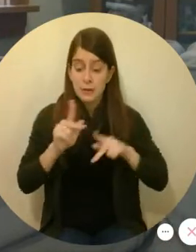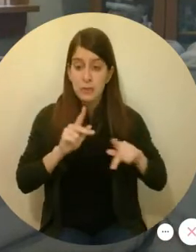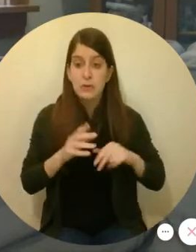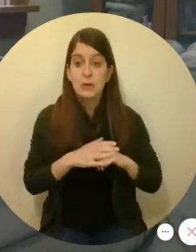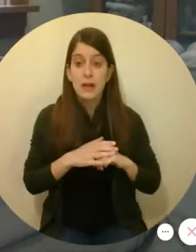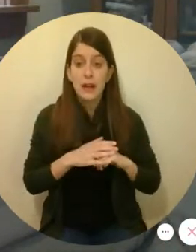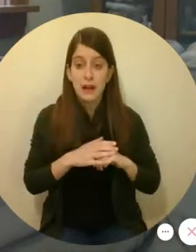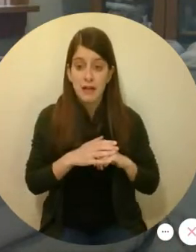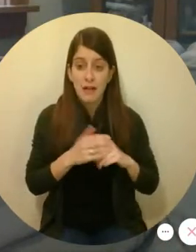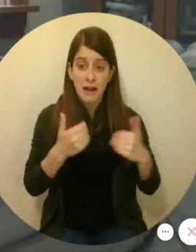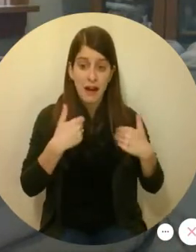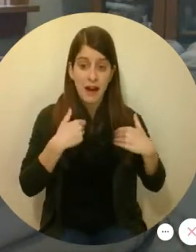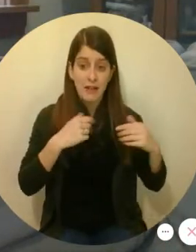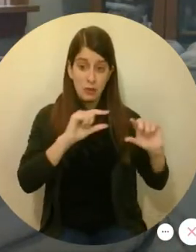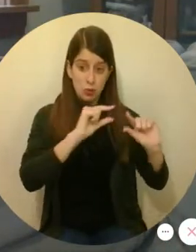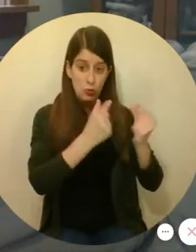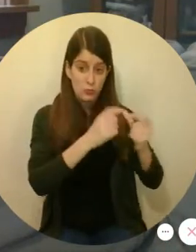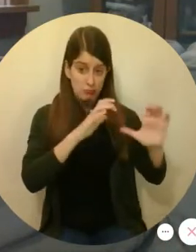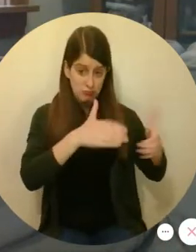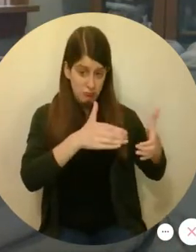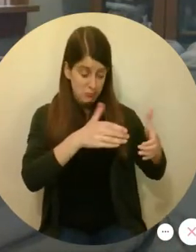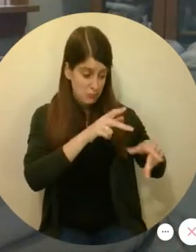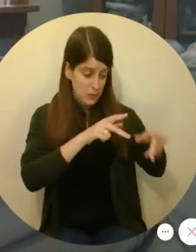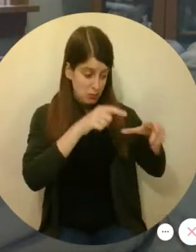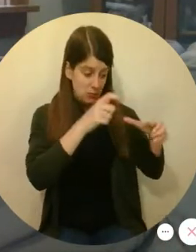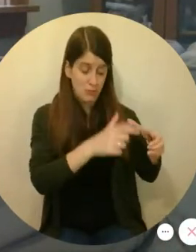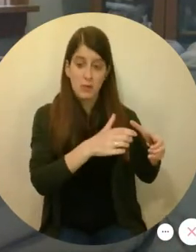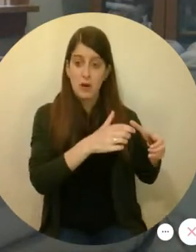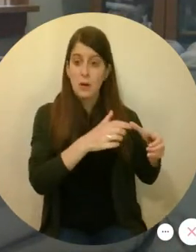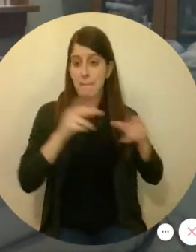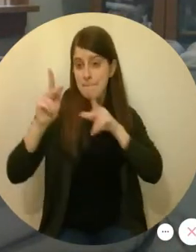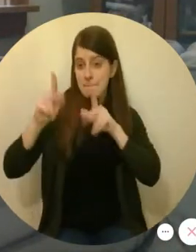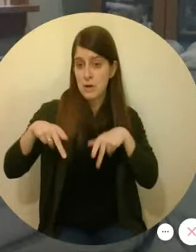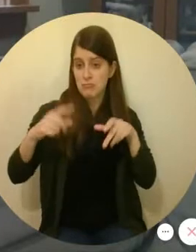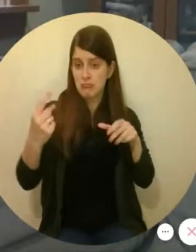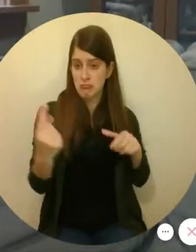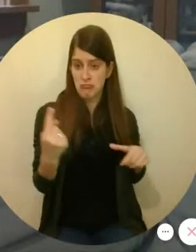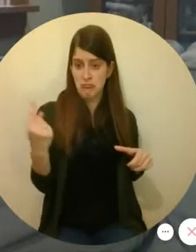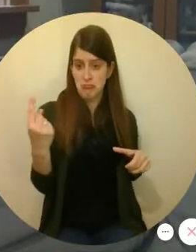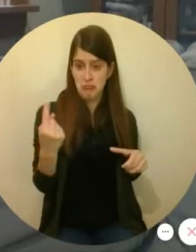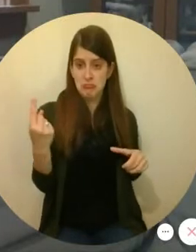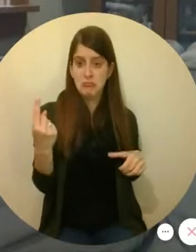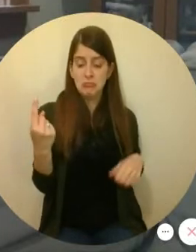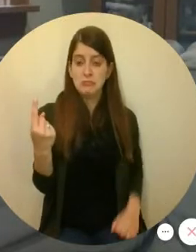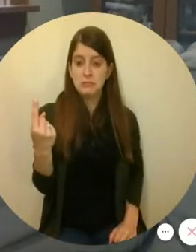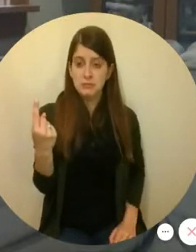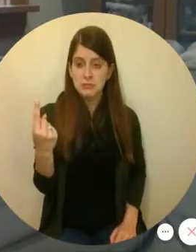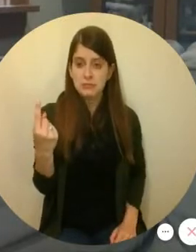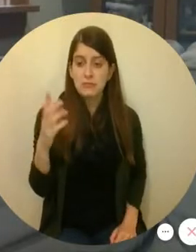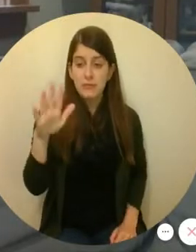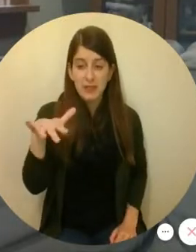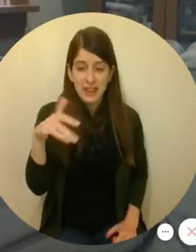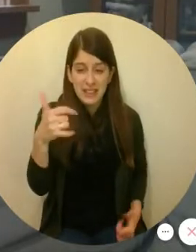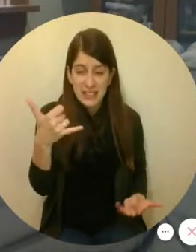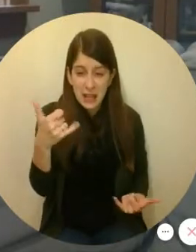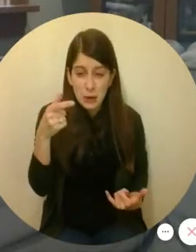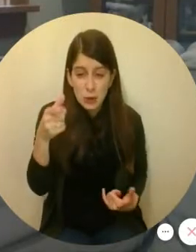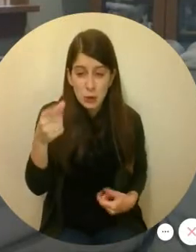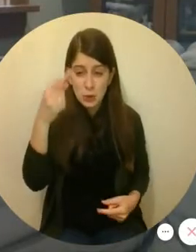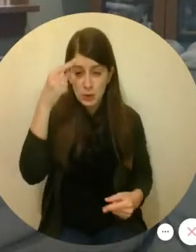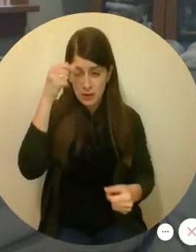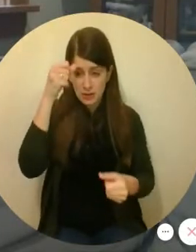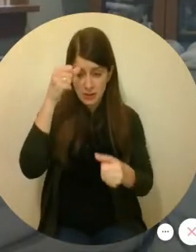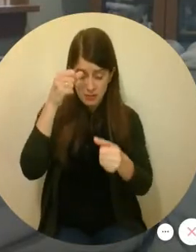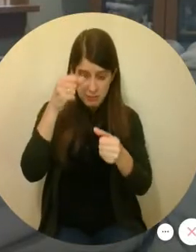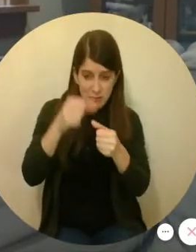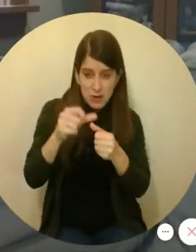on the inside of the group and then someone who's left out of the group. And I want you to think about